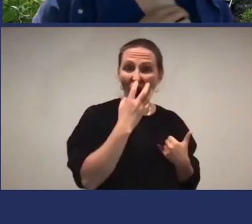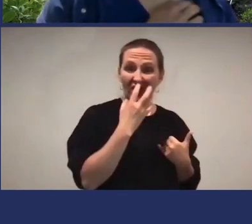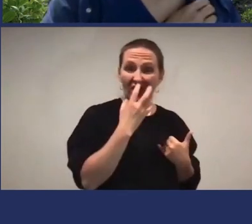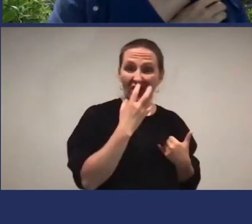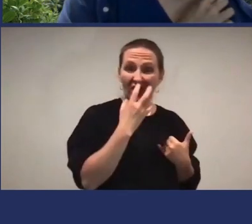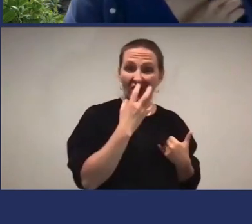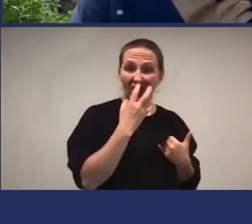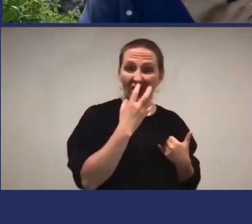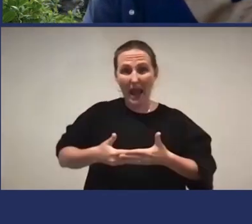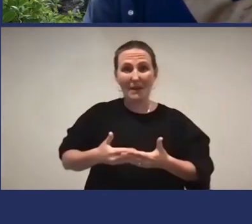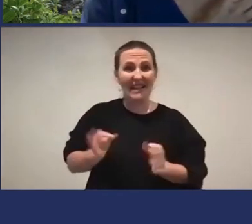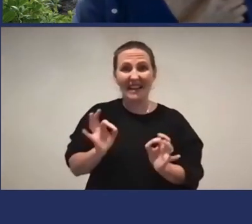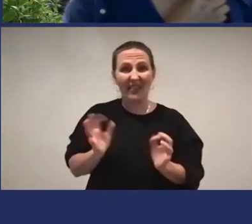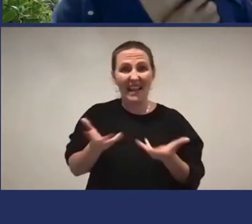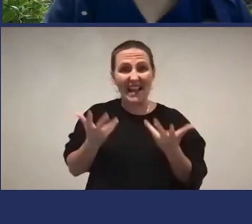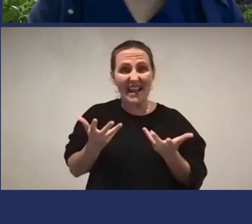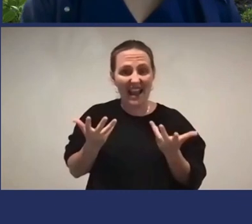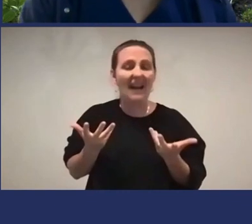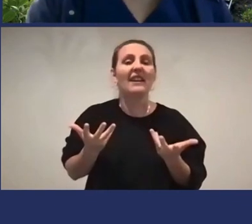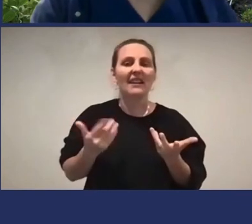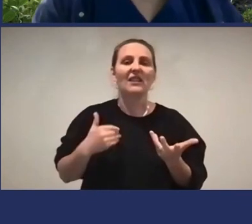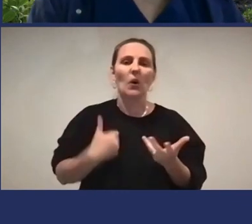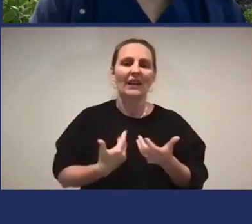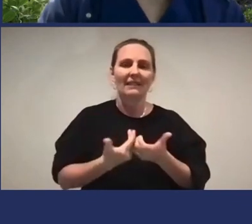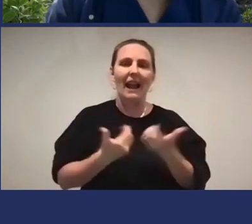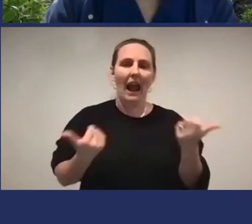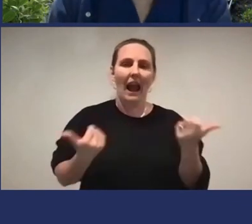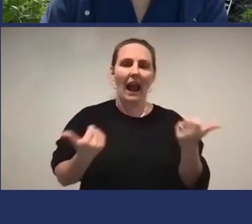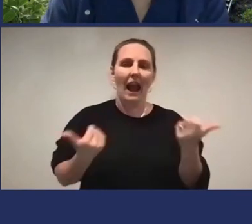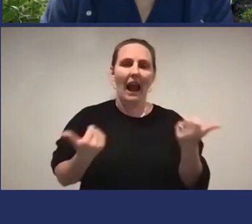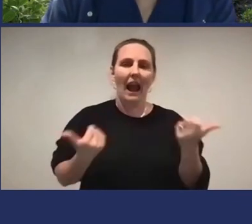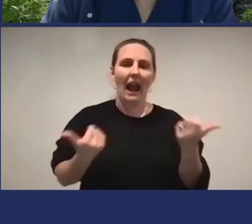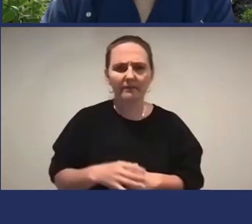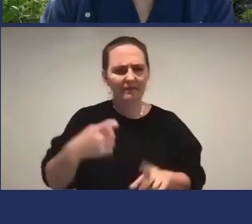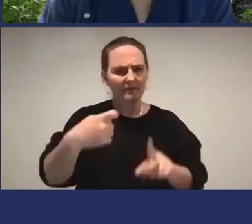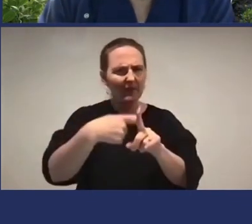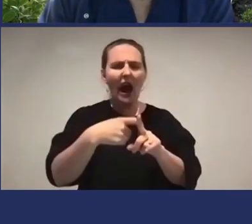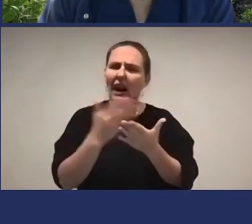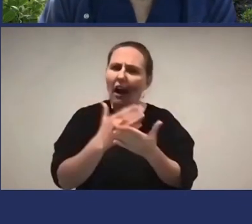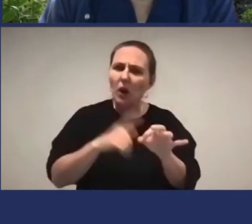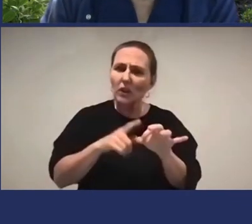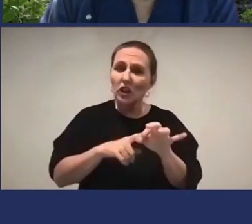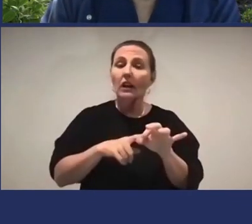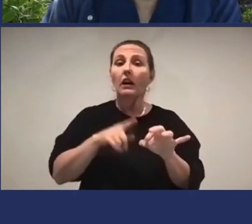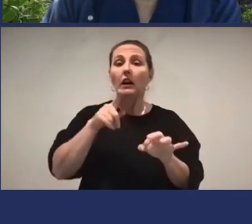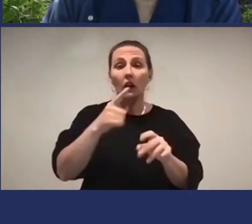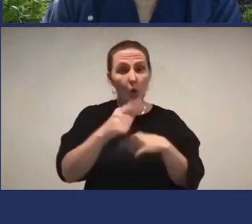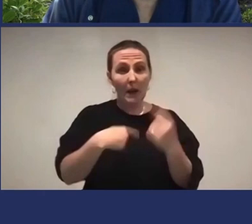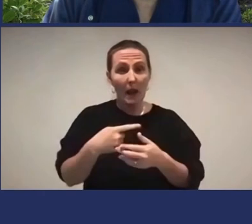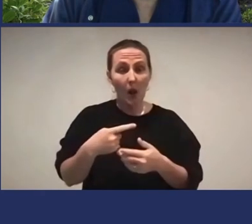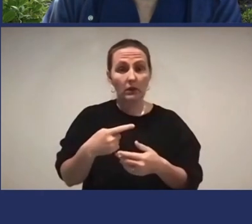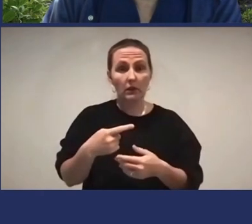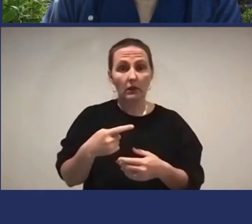you would back there. Can I clarify the question, please? It's a question about women who are not vaccinated and are having their babies early.